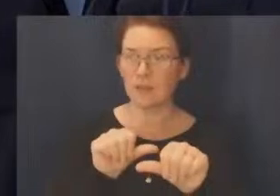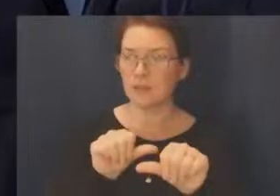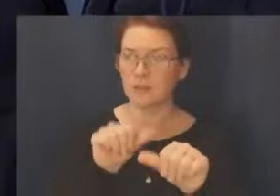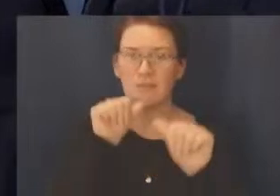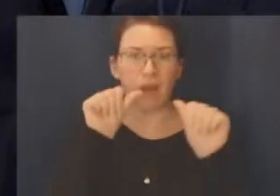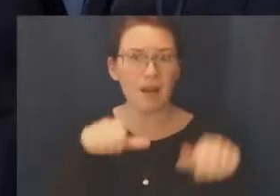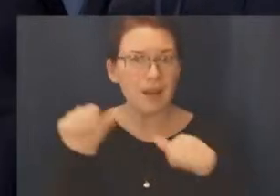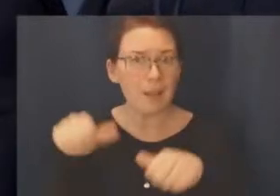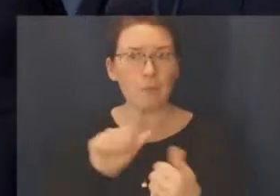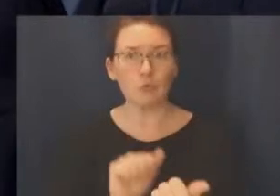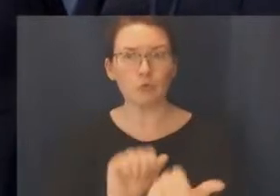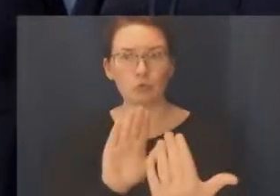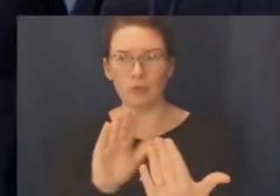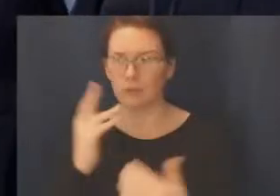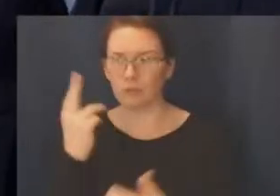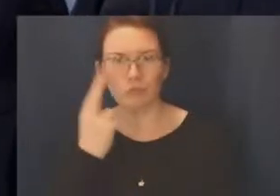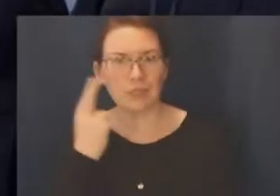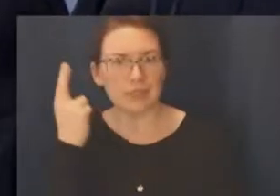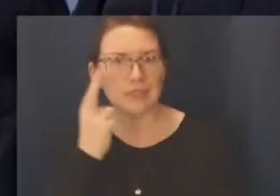drivers of this